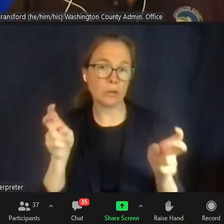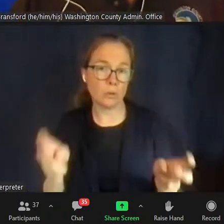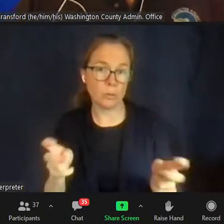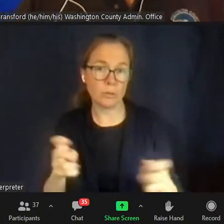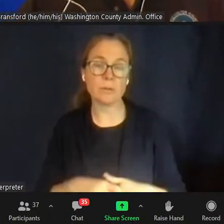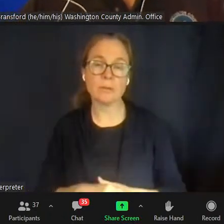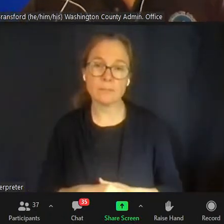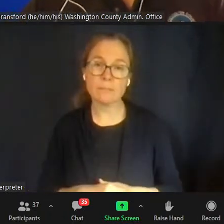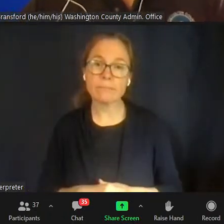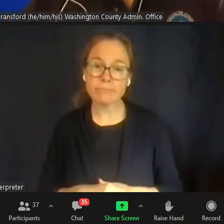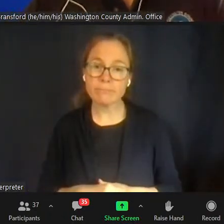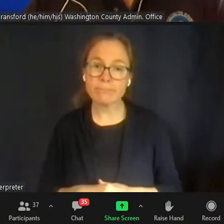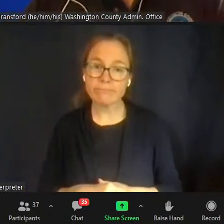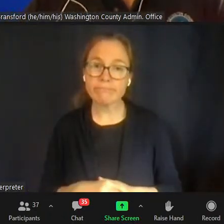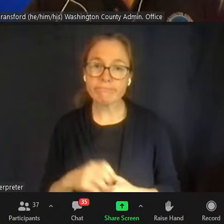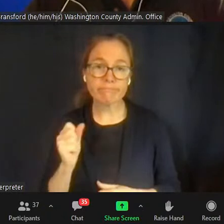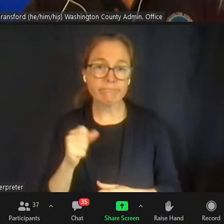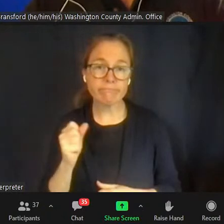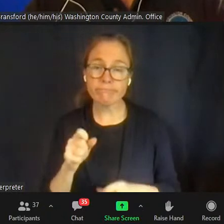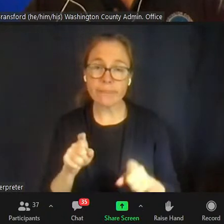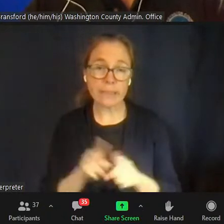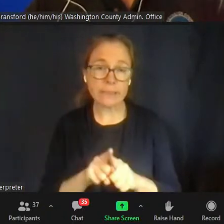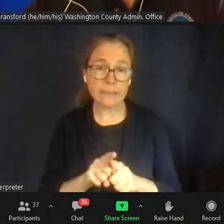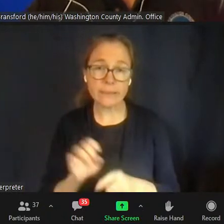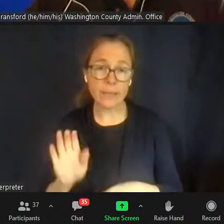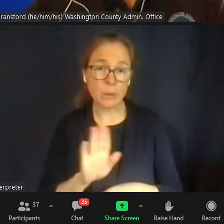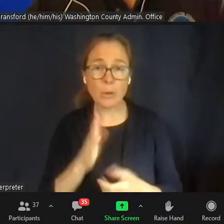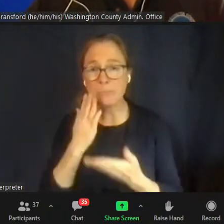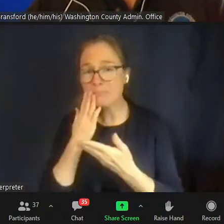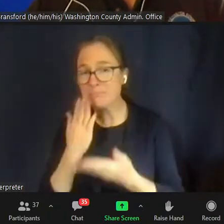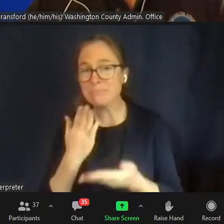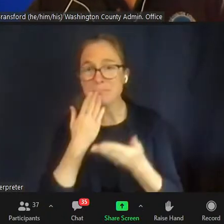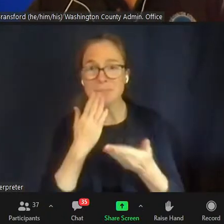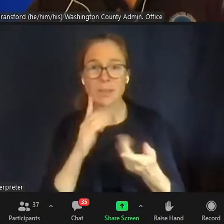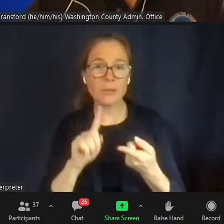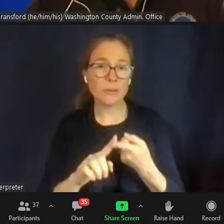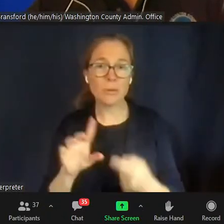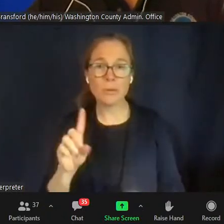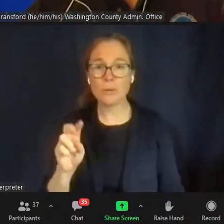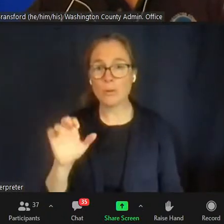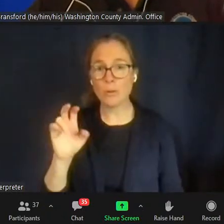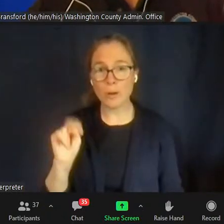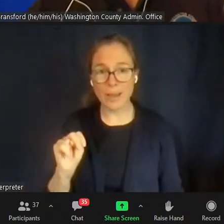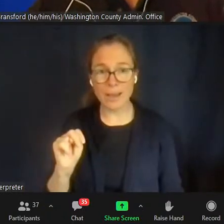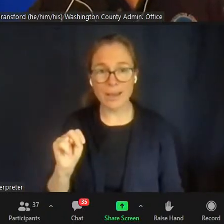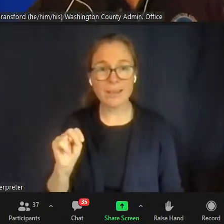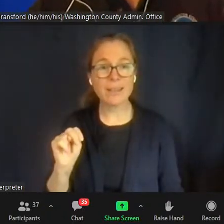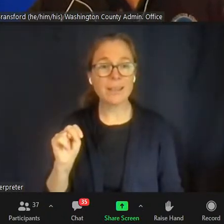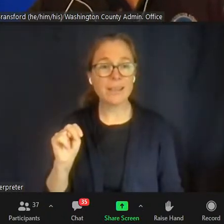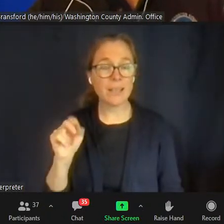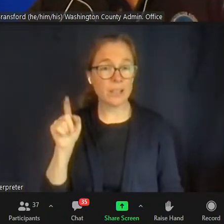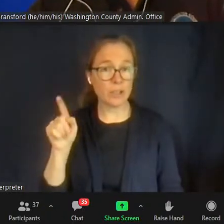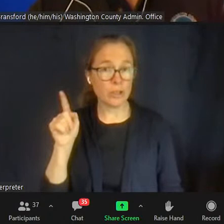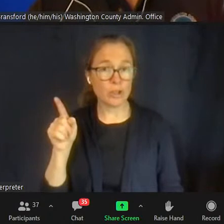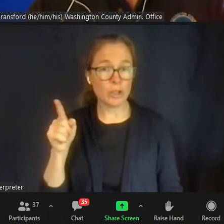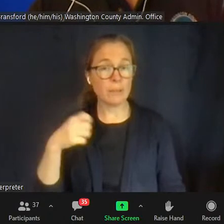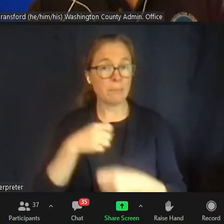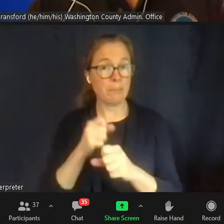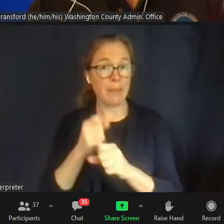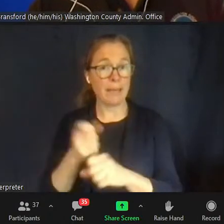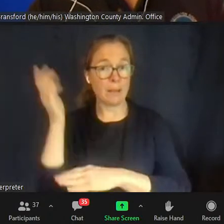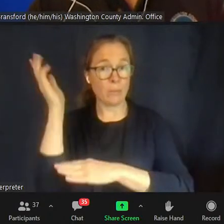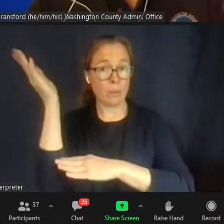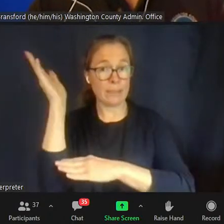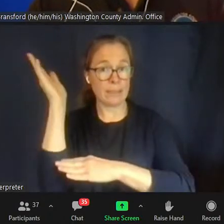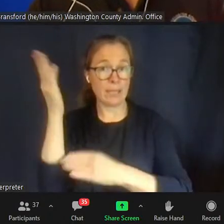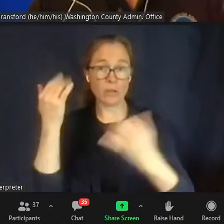I want to echo my commissioners' thanks to Dorian, who was the participator or make the presentation